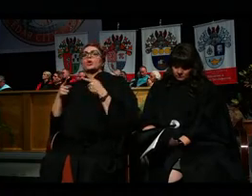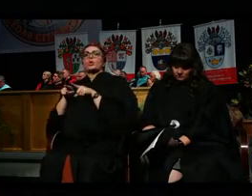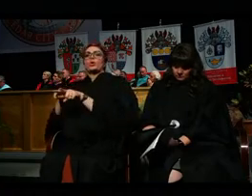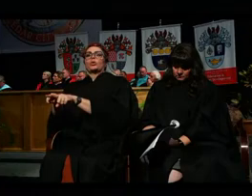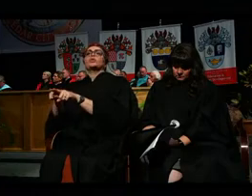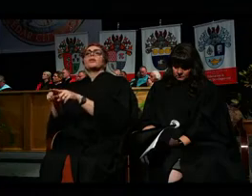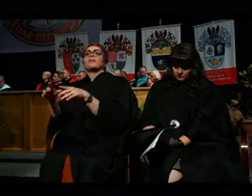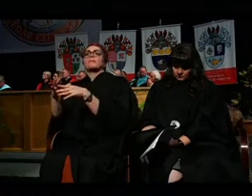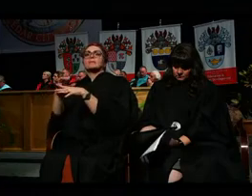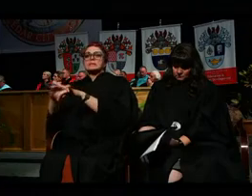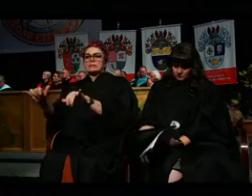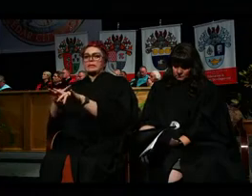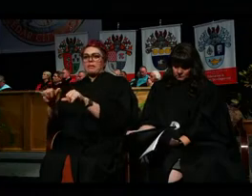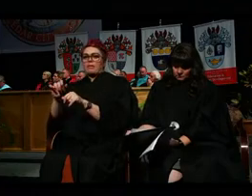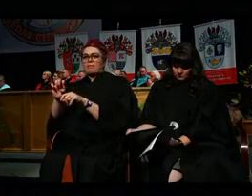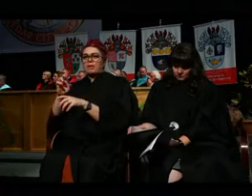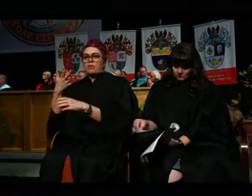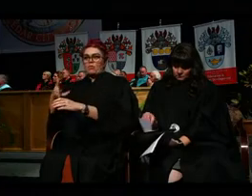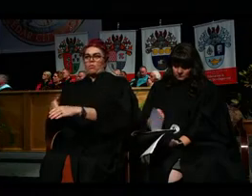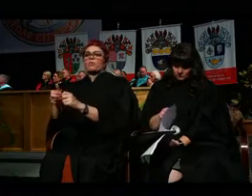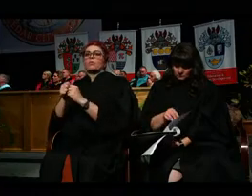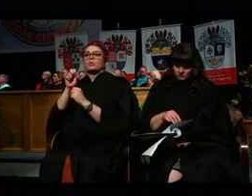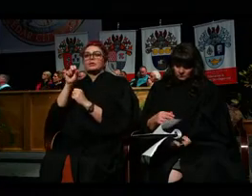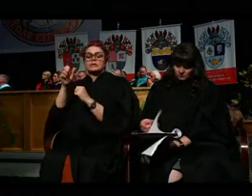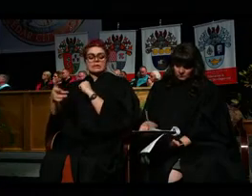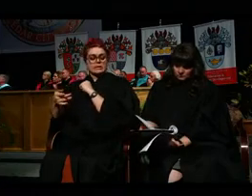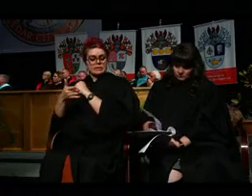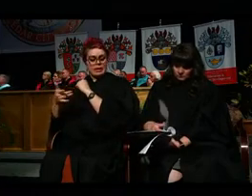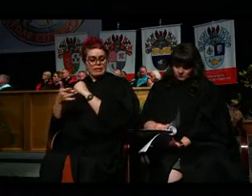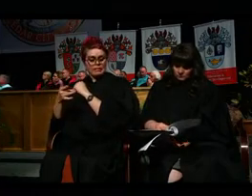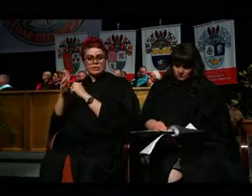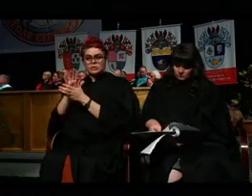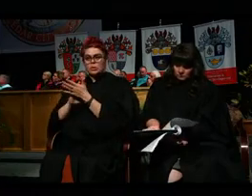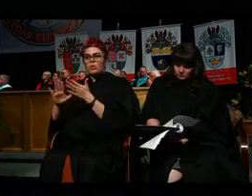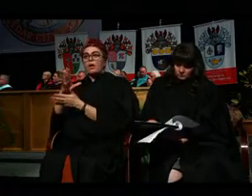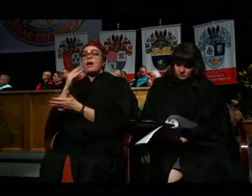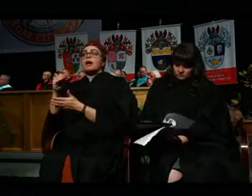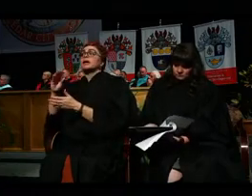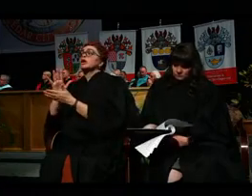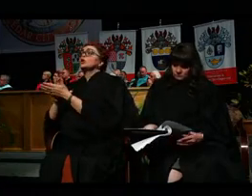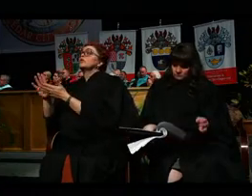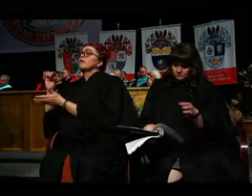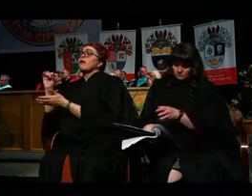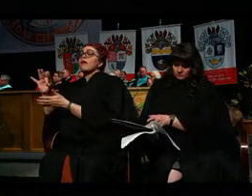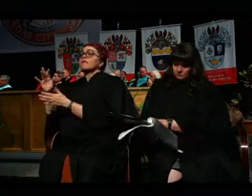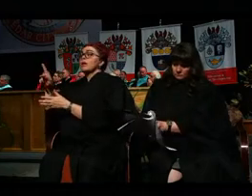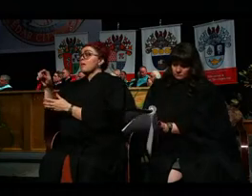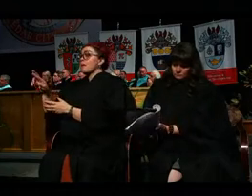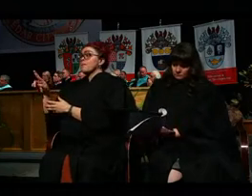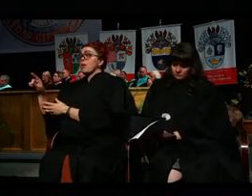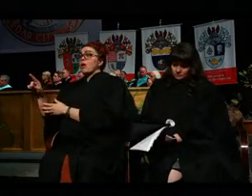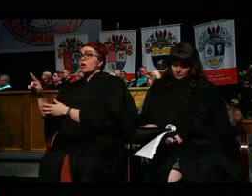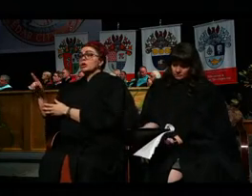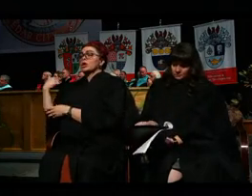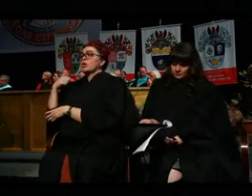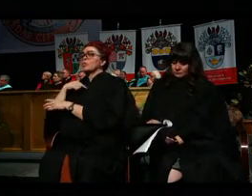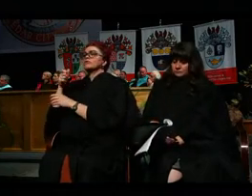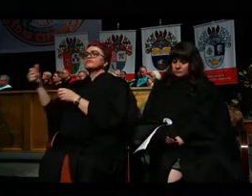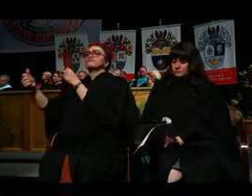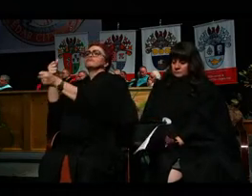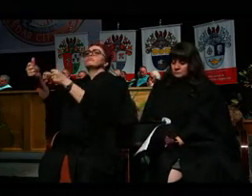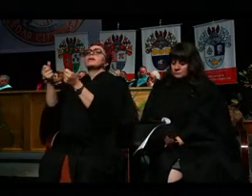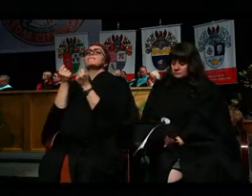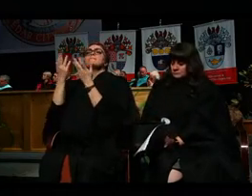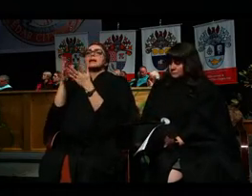numerous partnerships with industry. And as the University of the Parks, we place hundreds of students in internships with our state and national